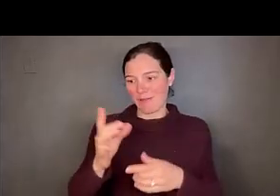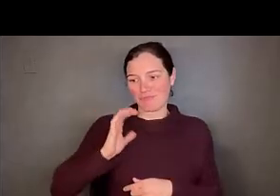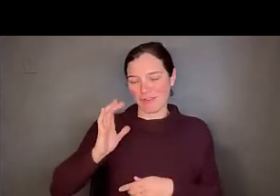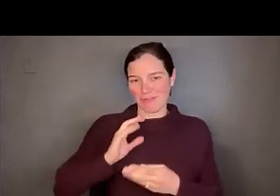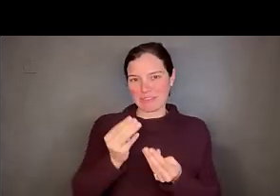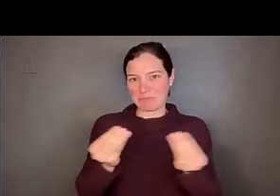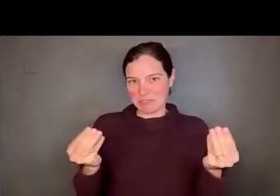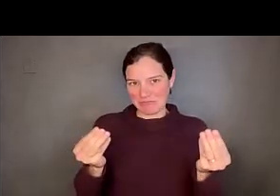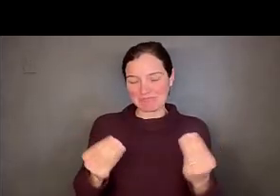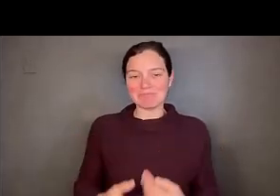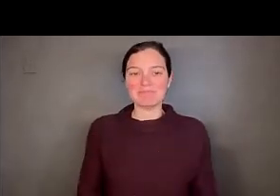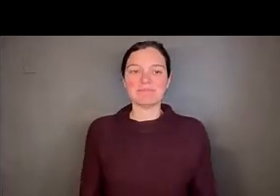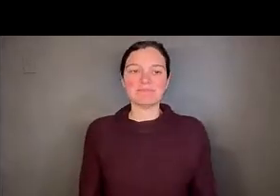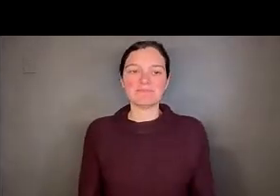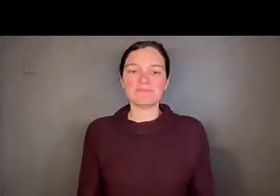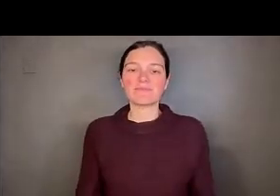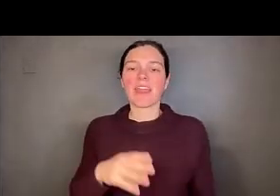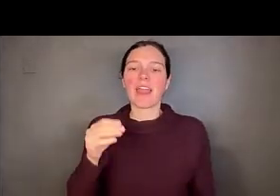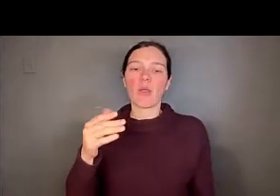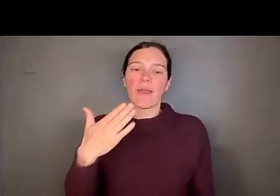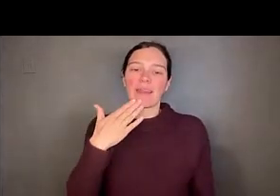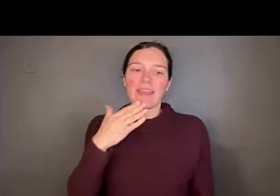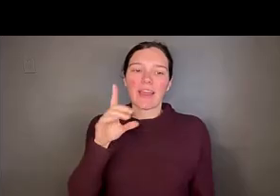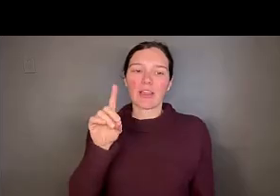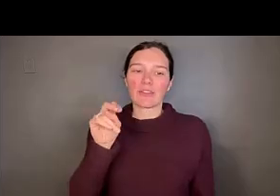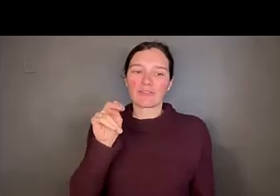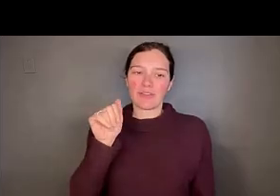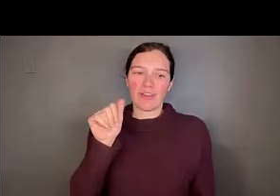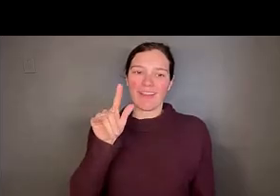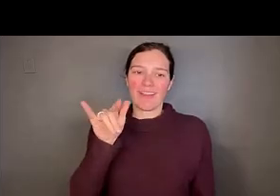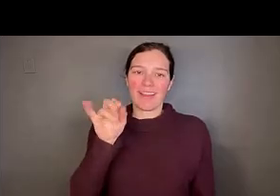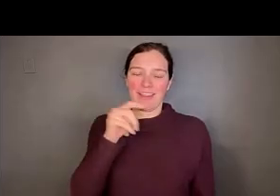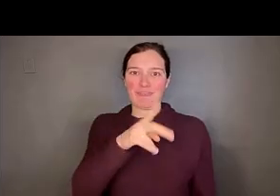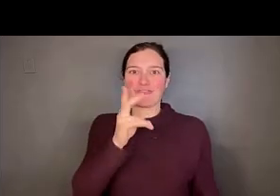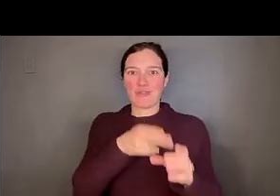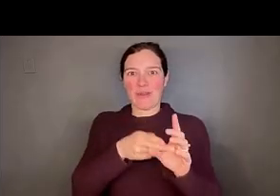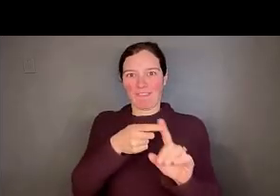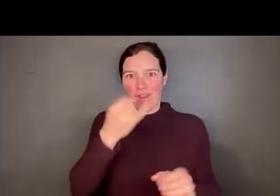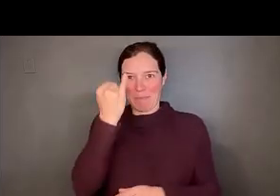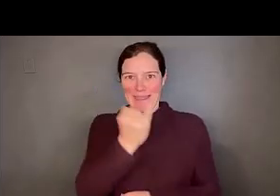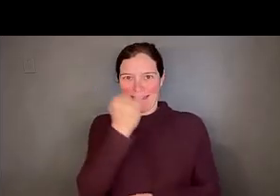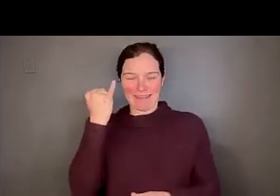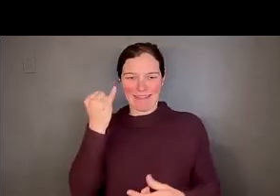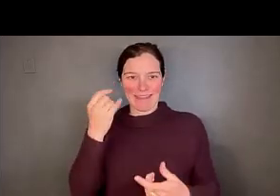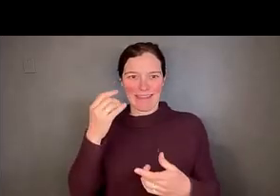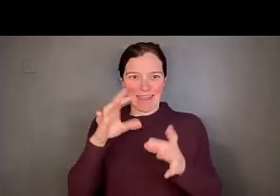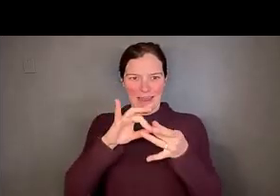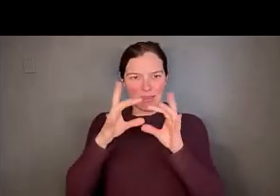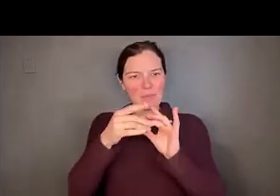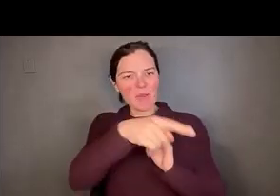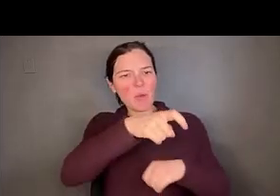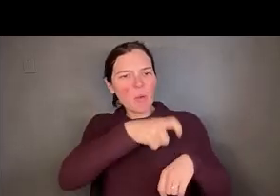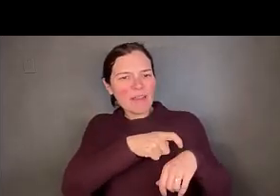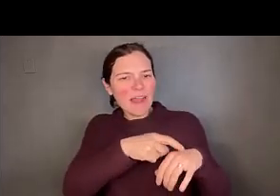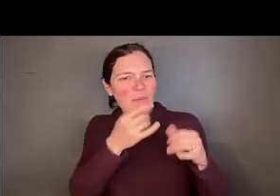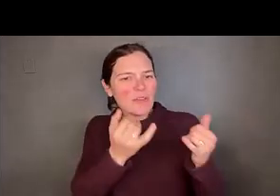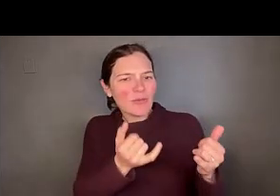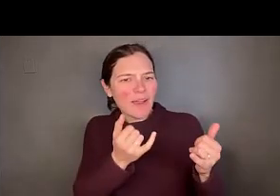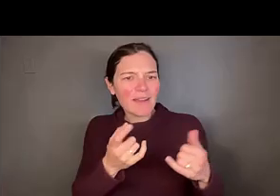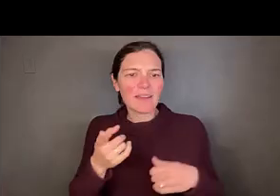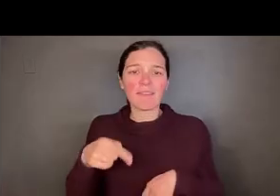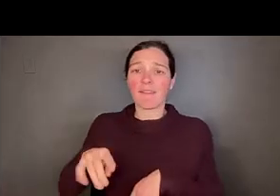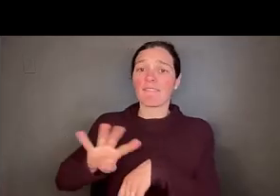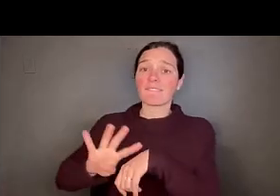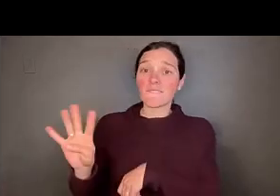You're welcome to do that. And I want to thank Donna Lynn for joining from the Olympics in Italy. Donna, what time is it over there? It's